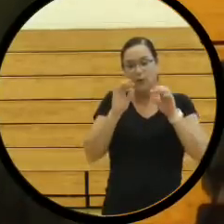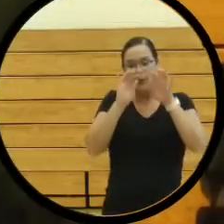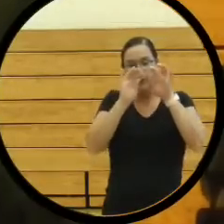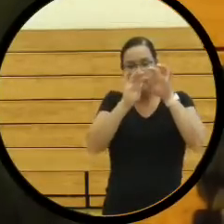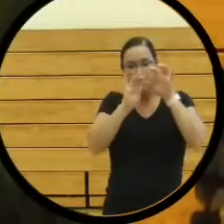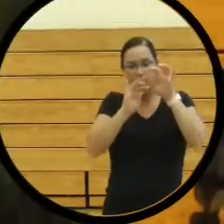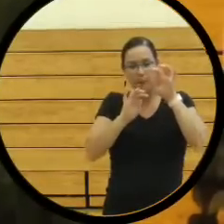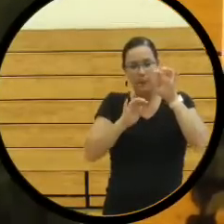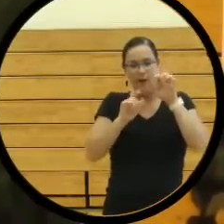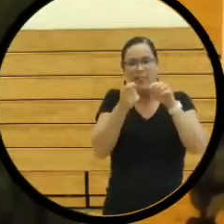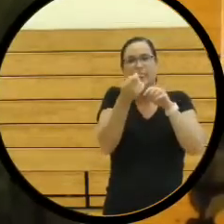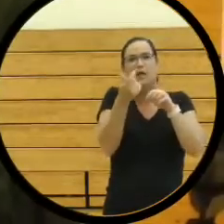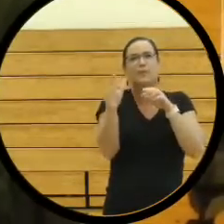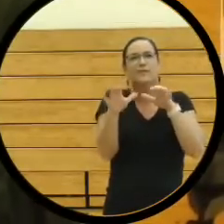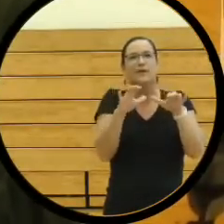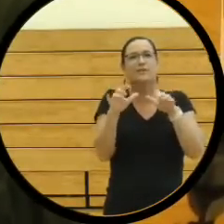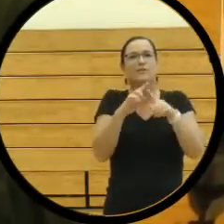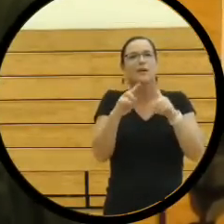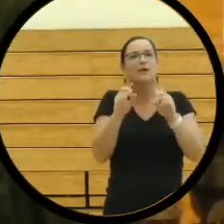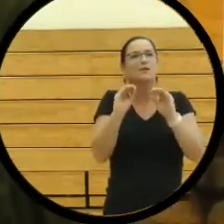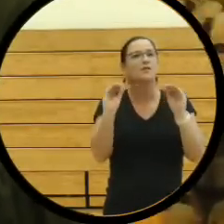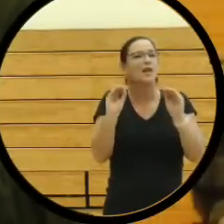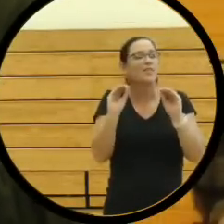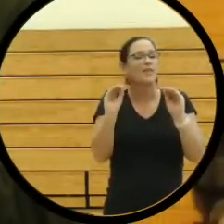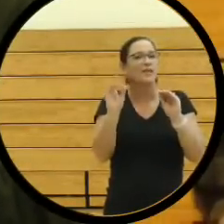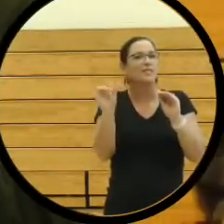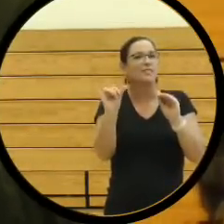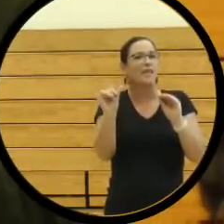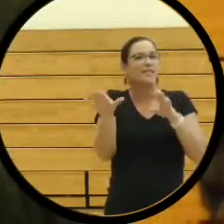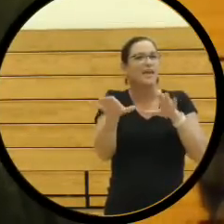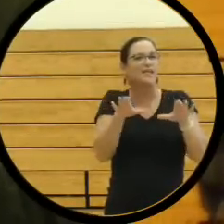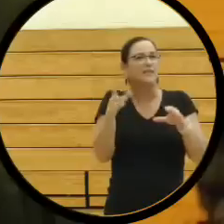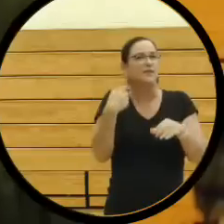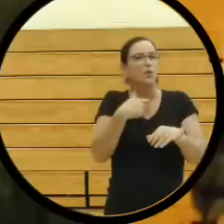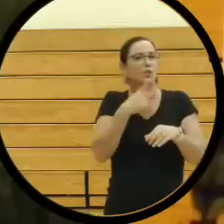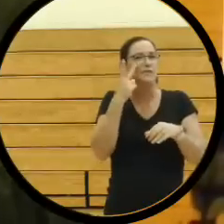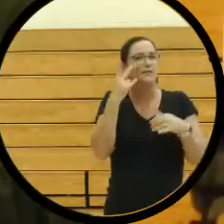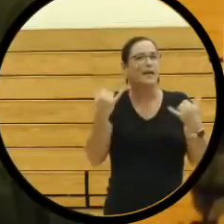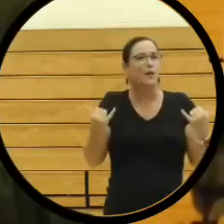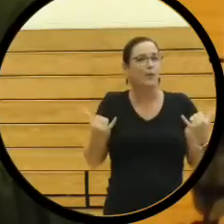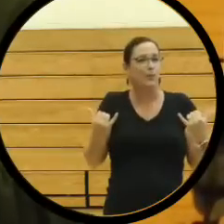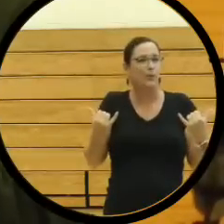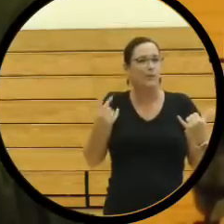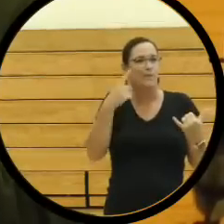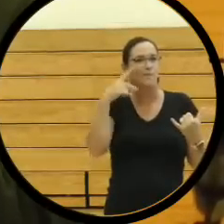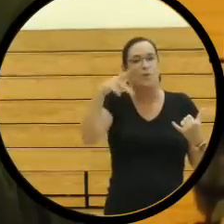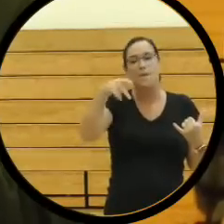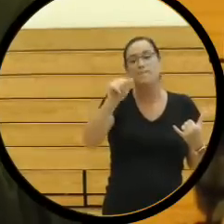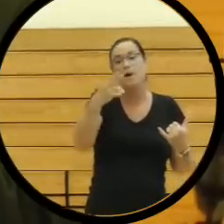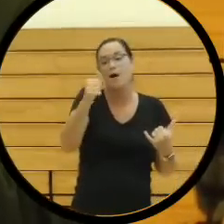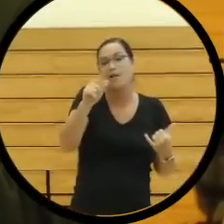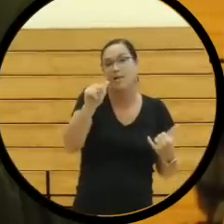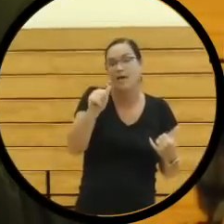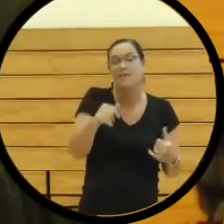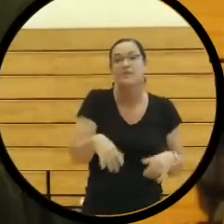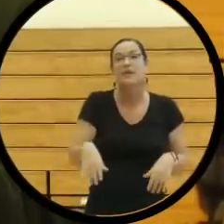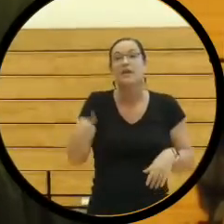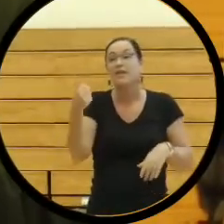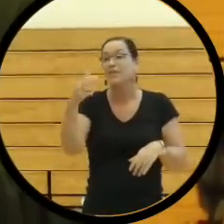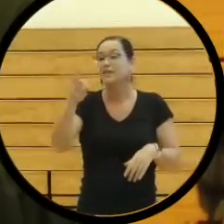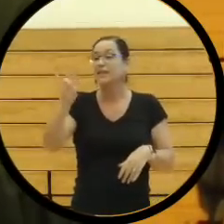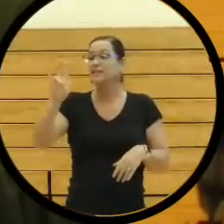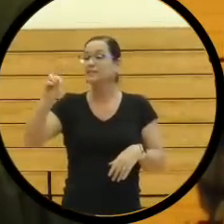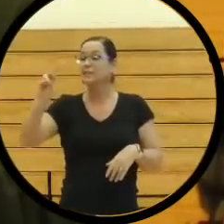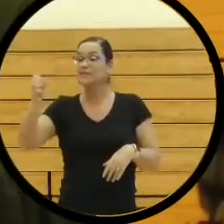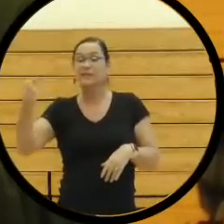of activity there, but there's nothing that approaches the activity that we're seeing now. Right? In the 70s, there was more of this